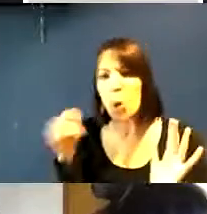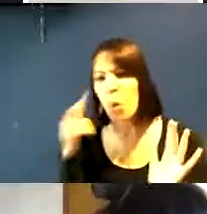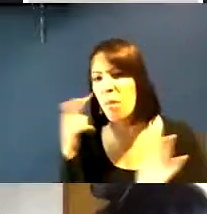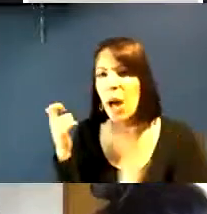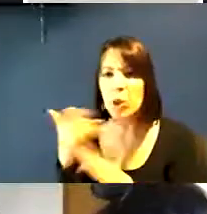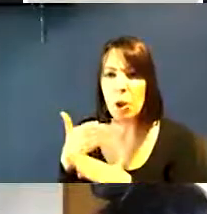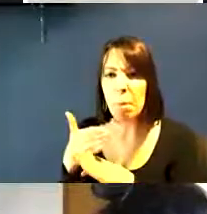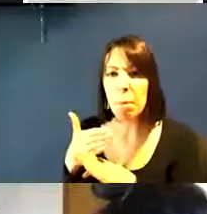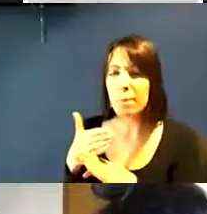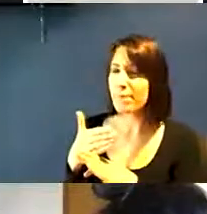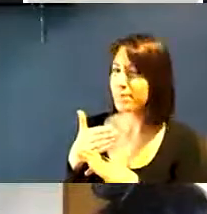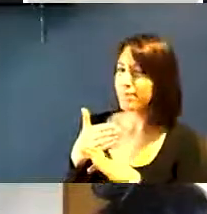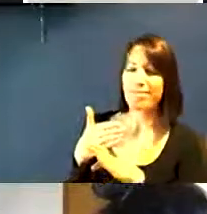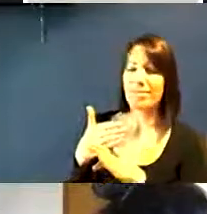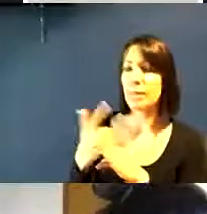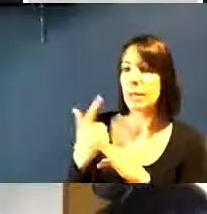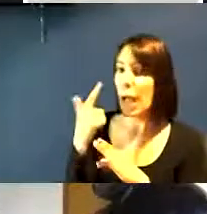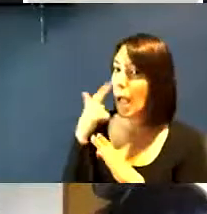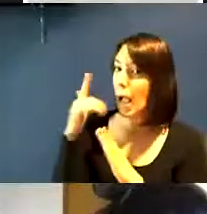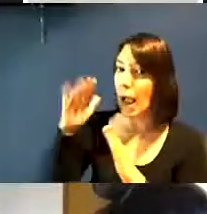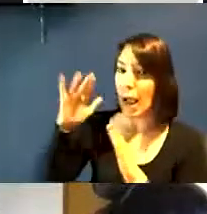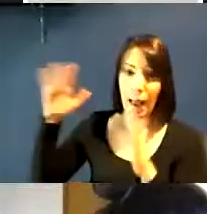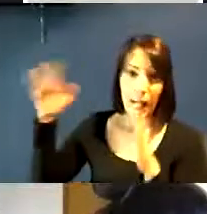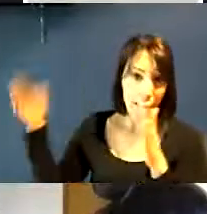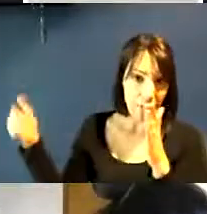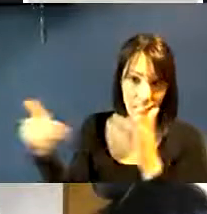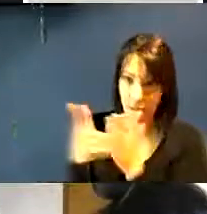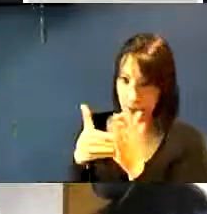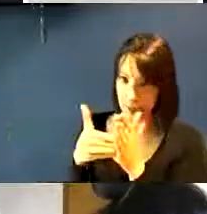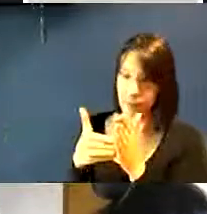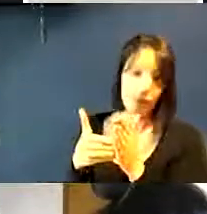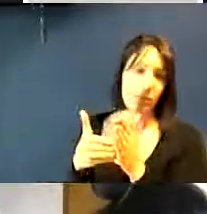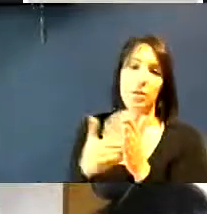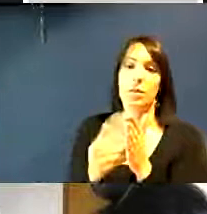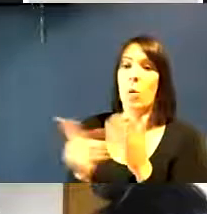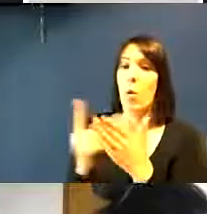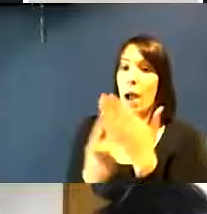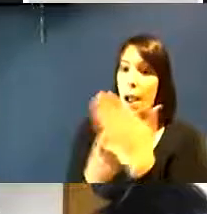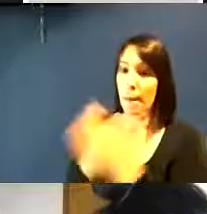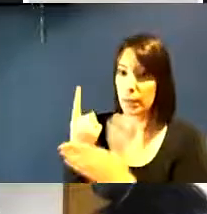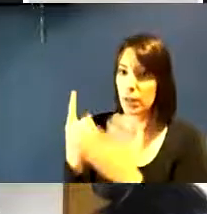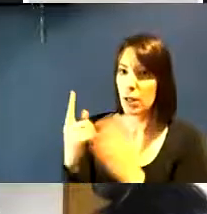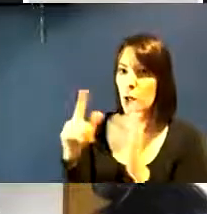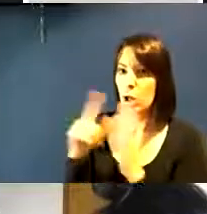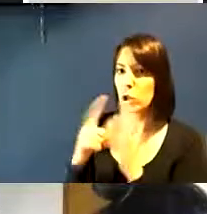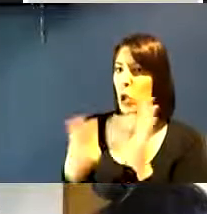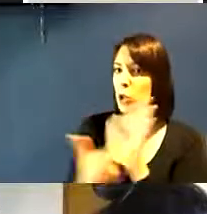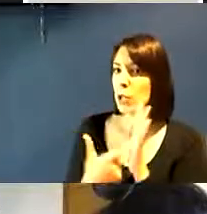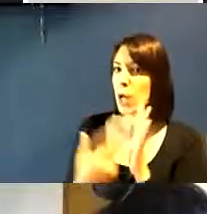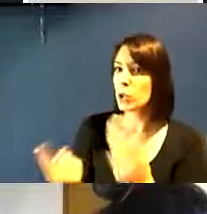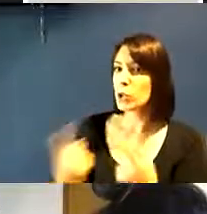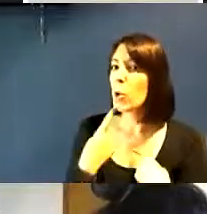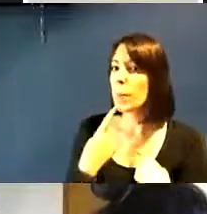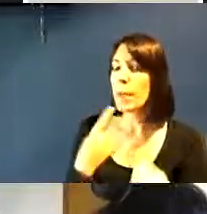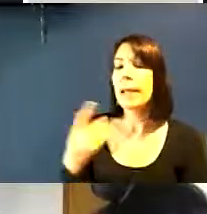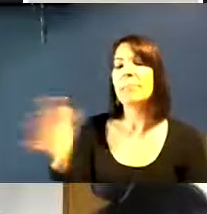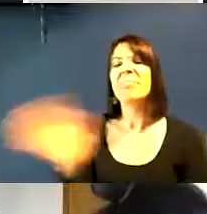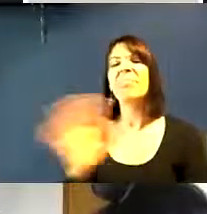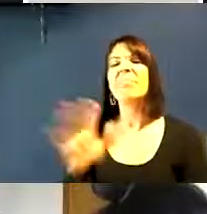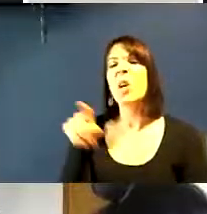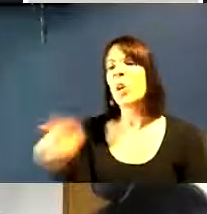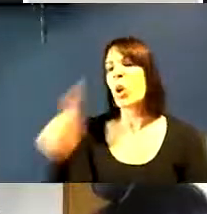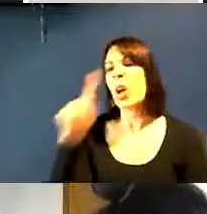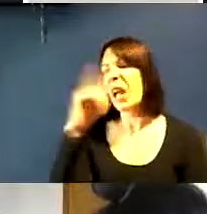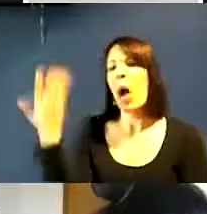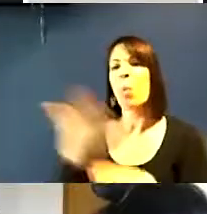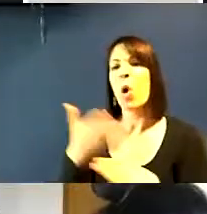the final nail in the coffin, so to speak, was when doctors turned around and said, no, I don't think you should work either. It's going to be too bad for your